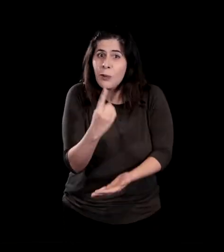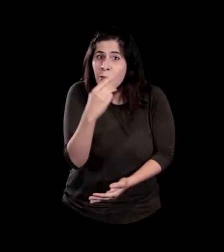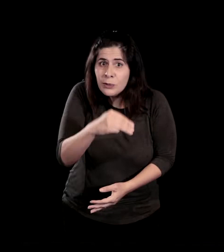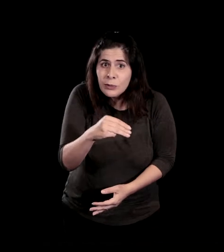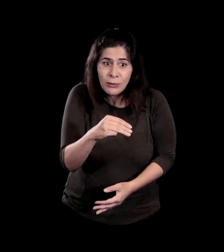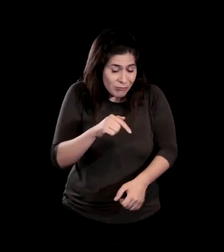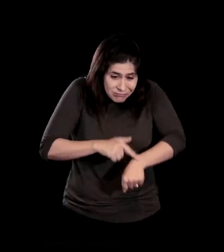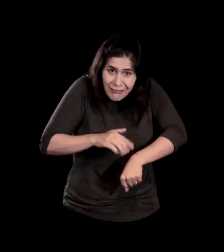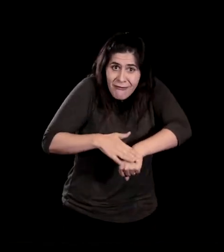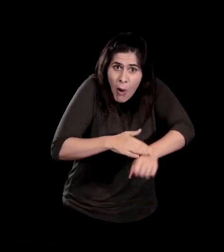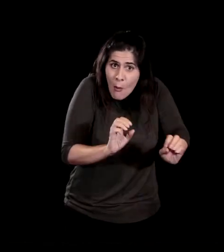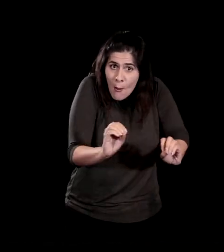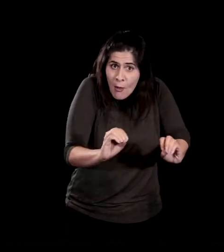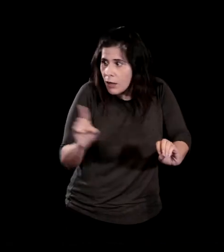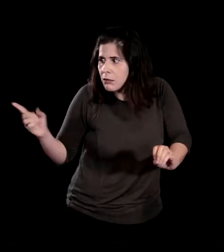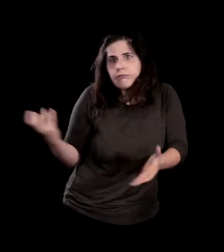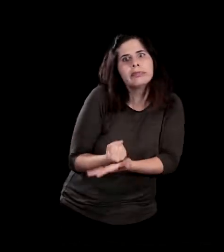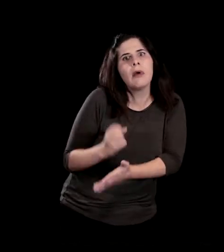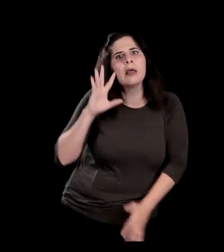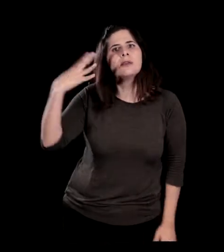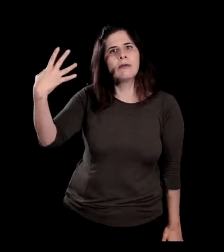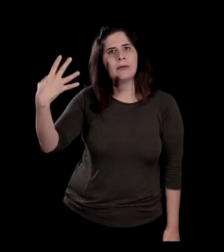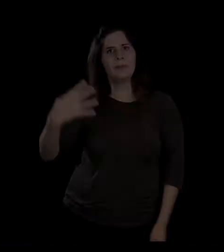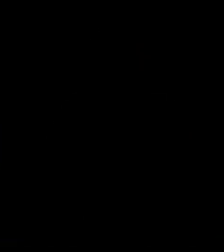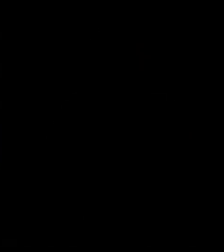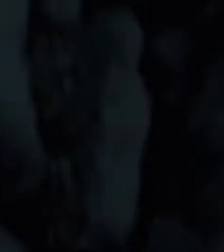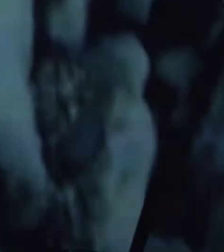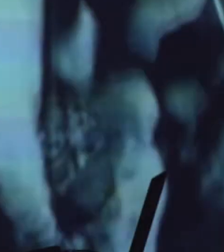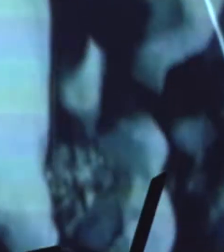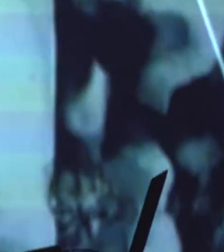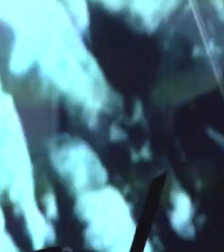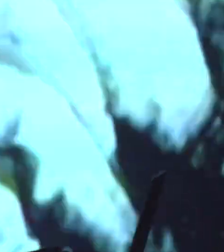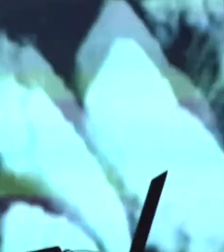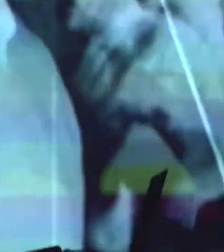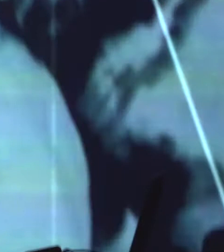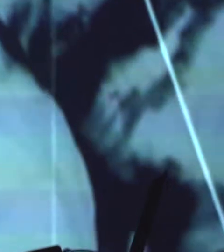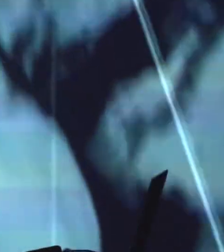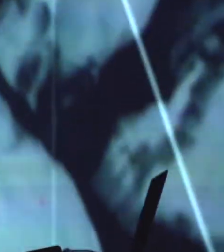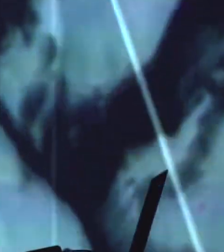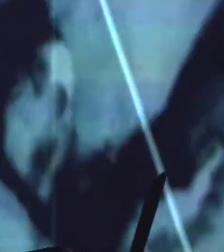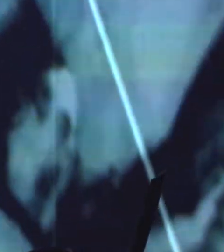make another decision, he will make for me. And I don't know where he will go.